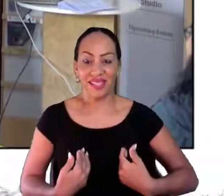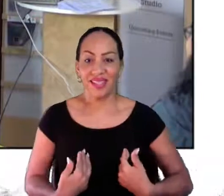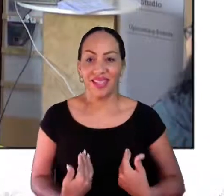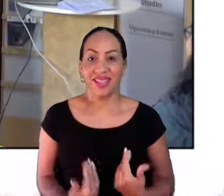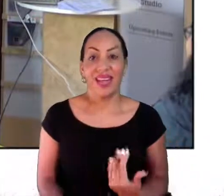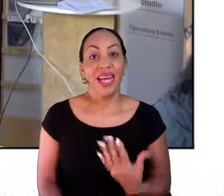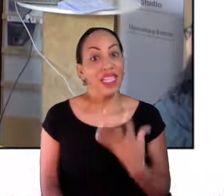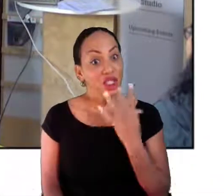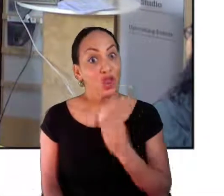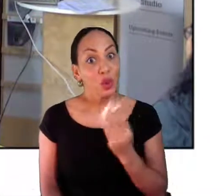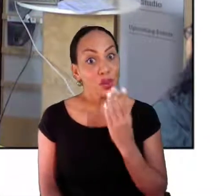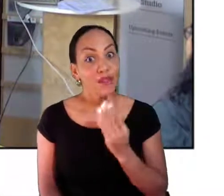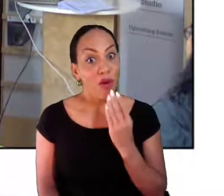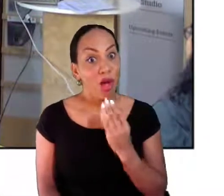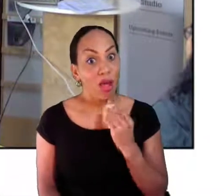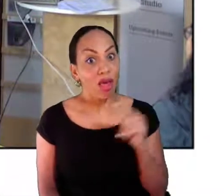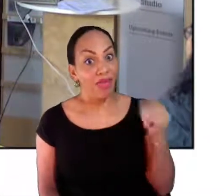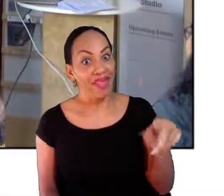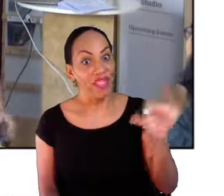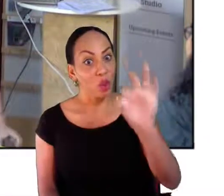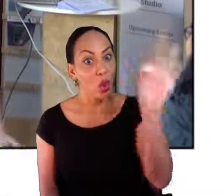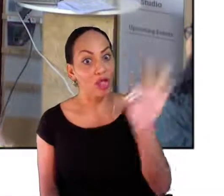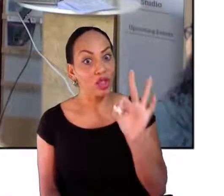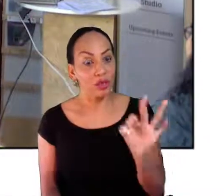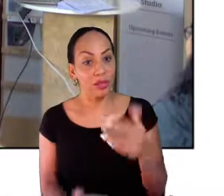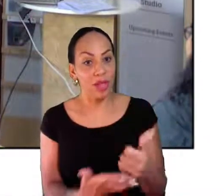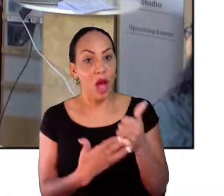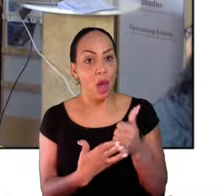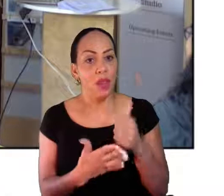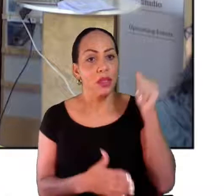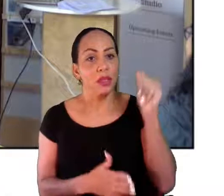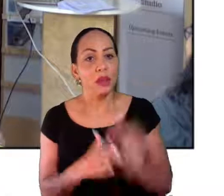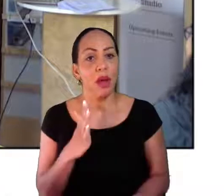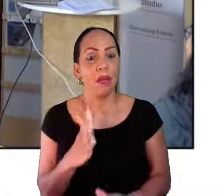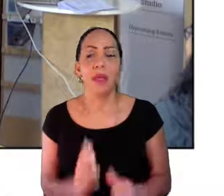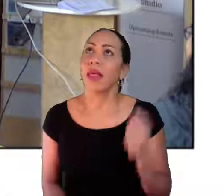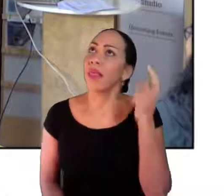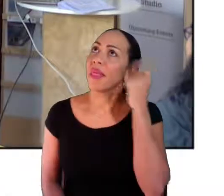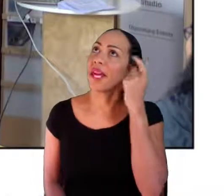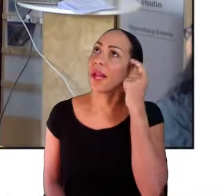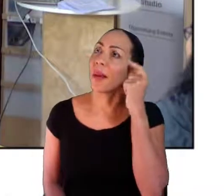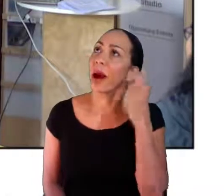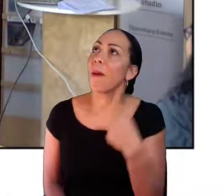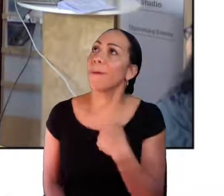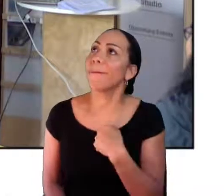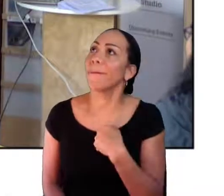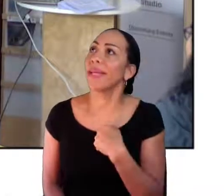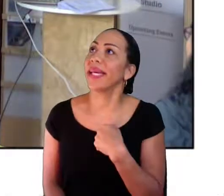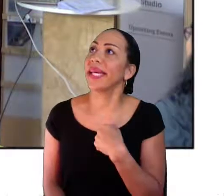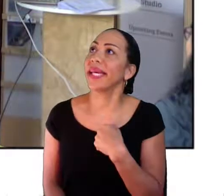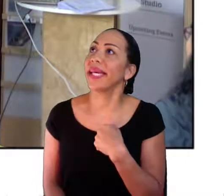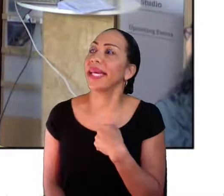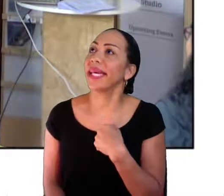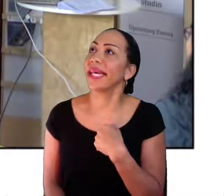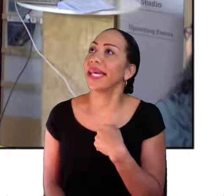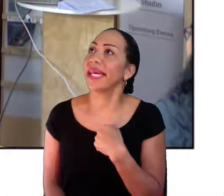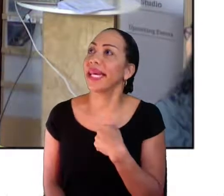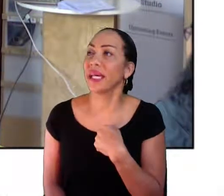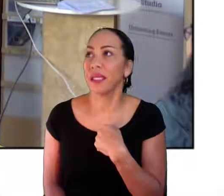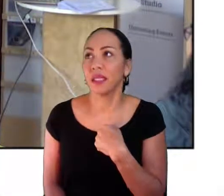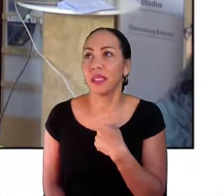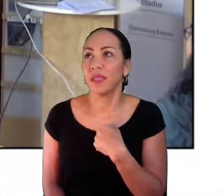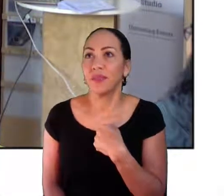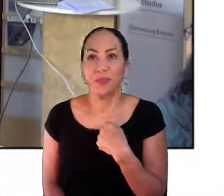point for this, because actually stepping into the role of being an inclusion producer was something that I questioned, and I questioned whether I was the person for that role.